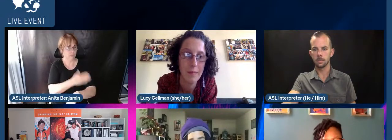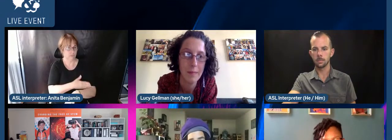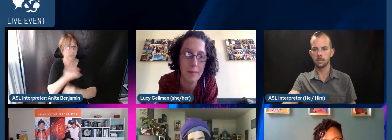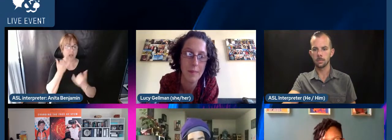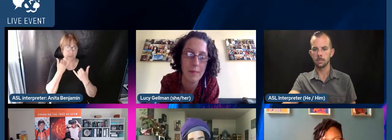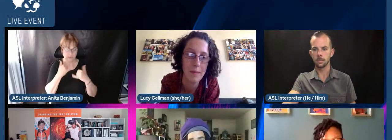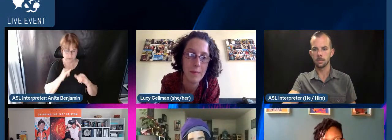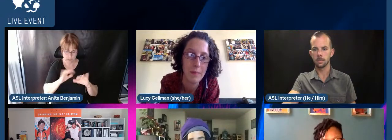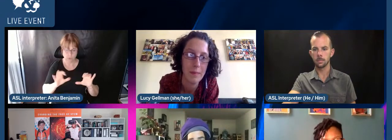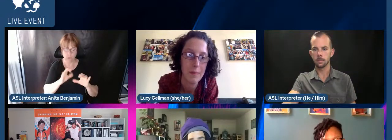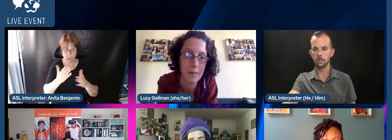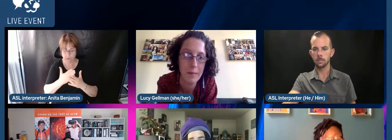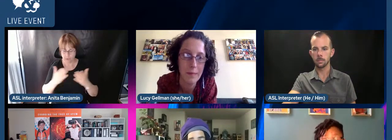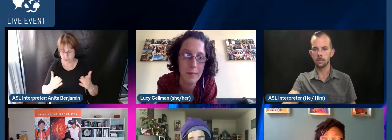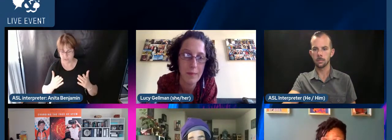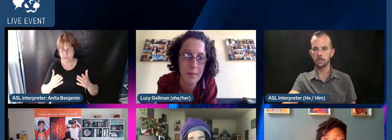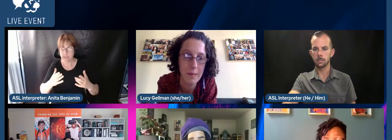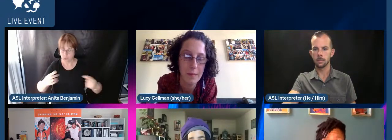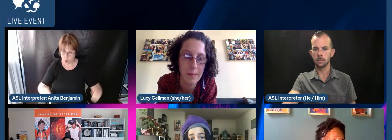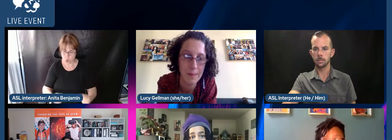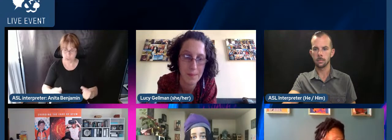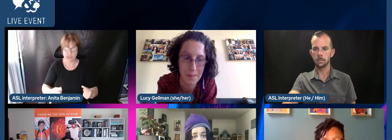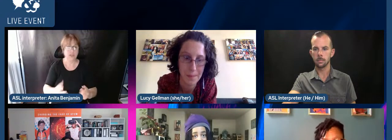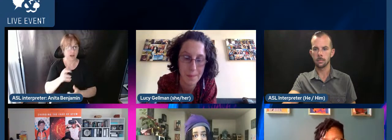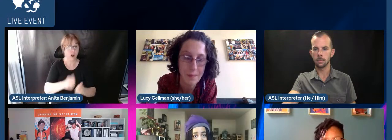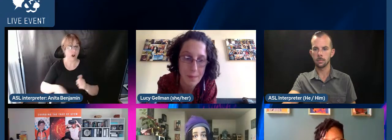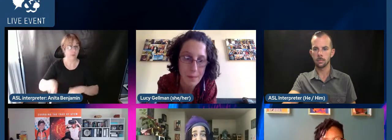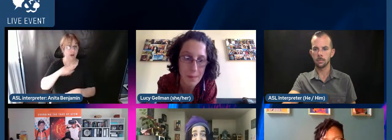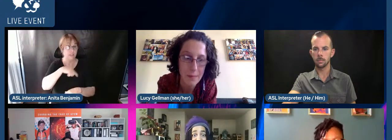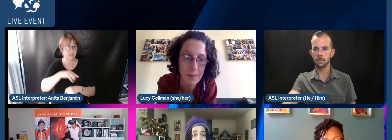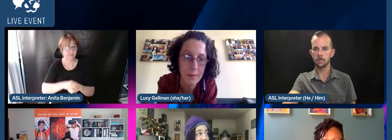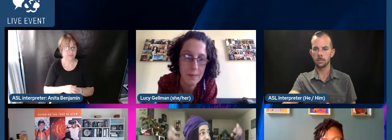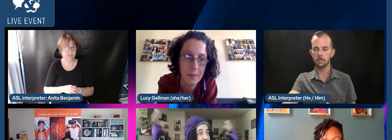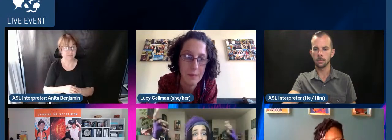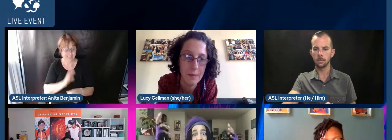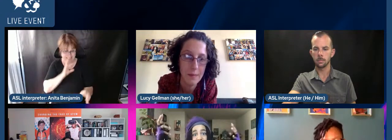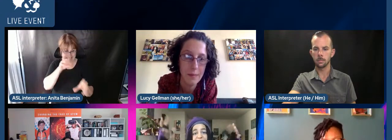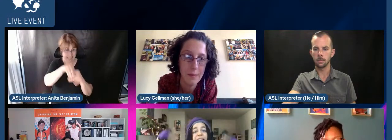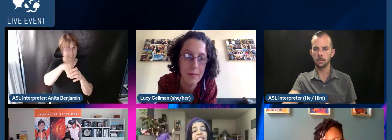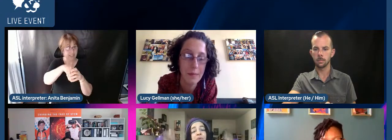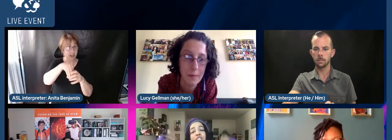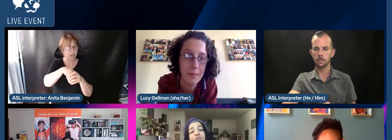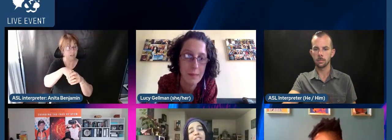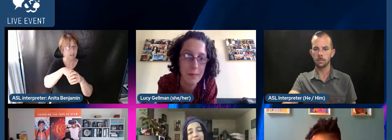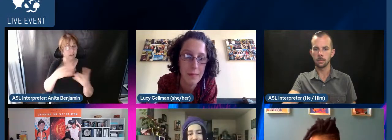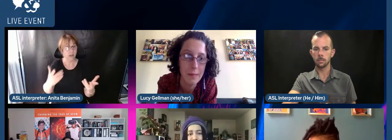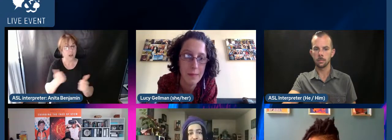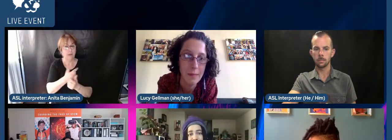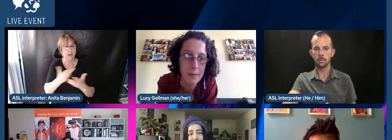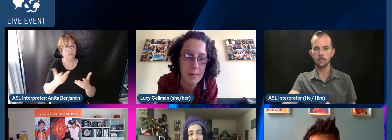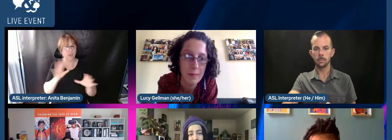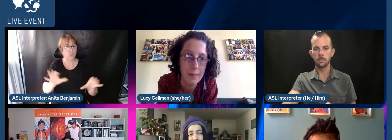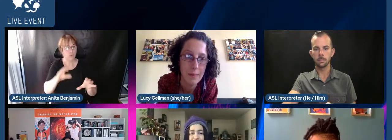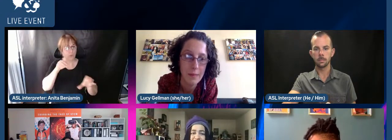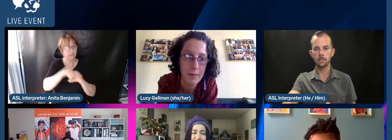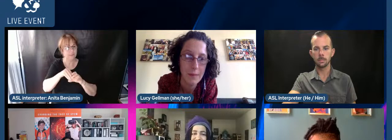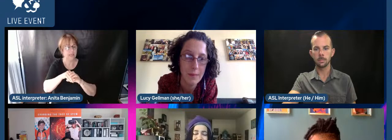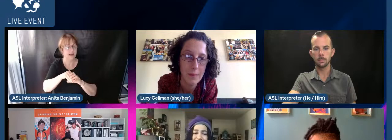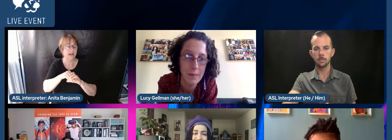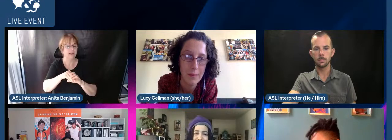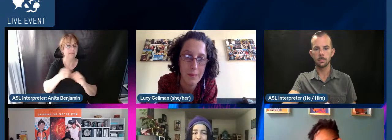of stuff that hurts and harms us because we're doing something that's inside of supremacy. Anything we do inside supremacy